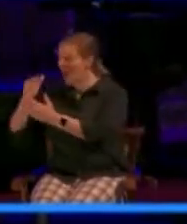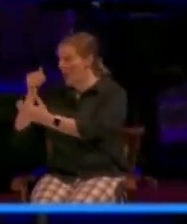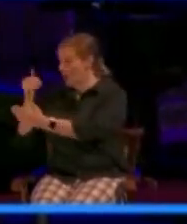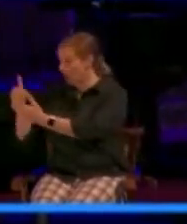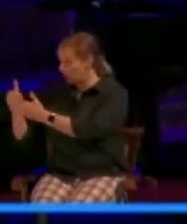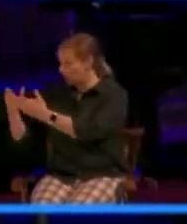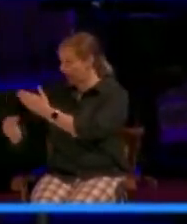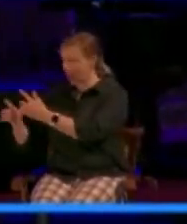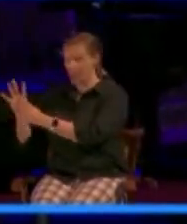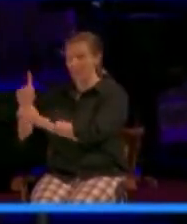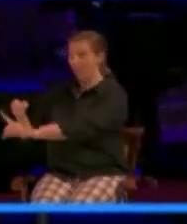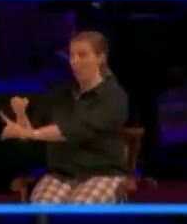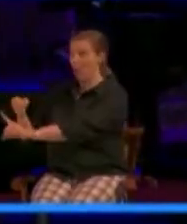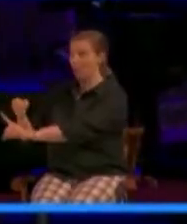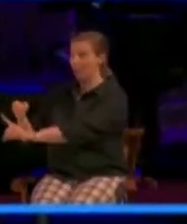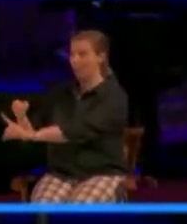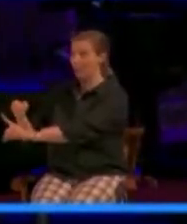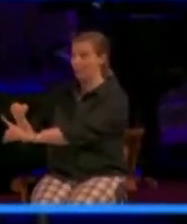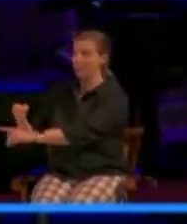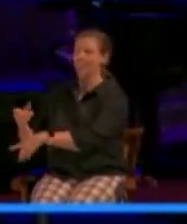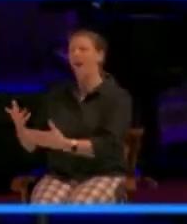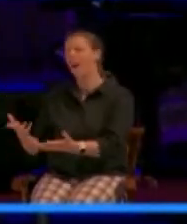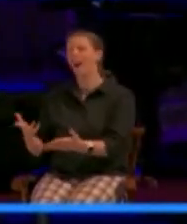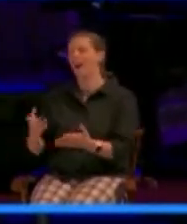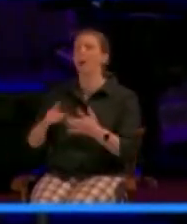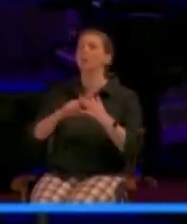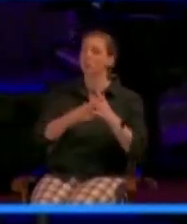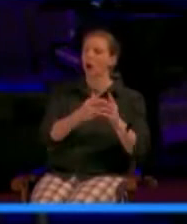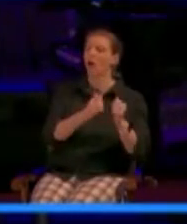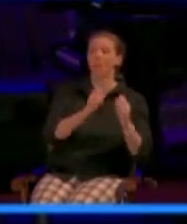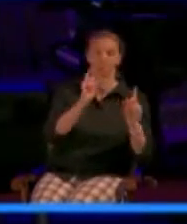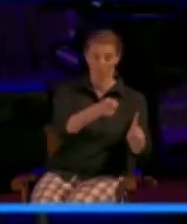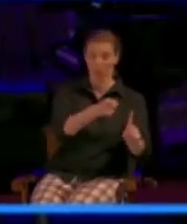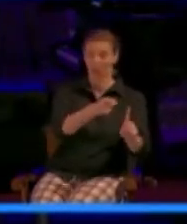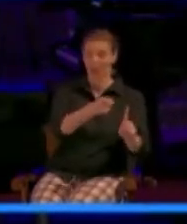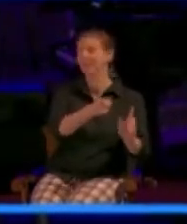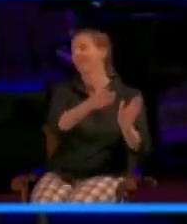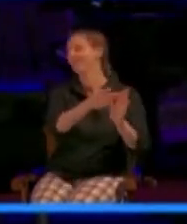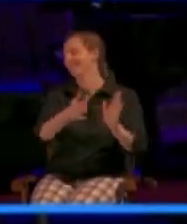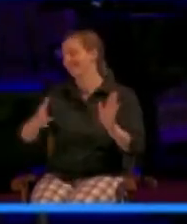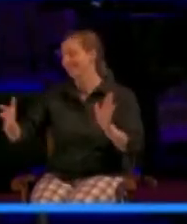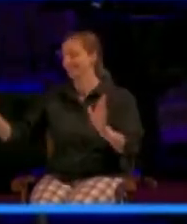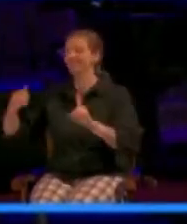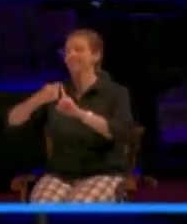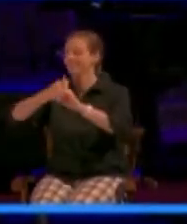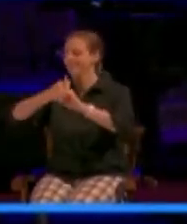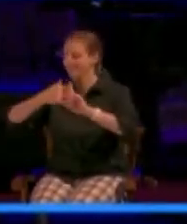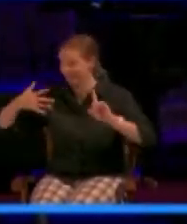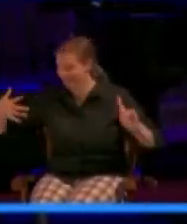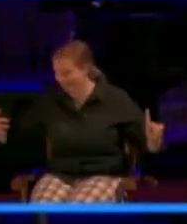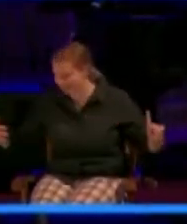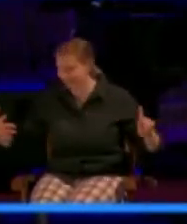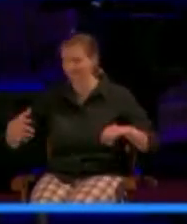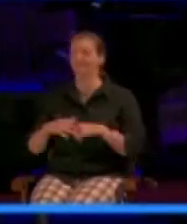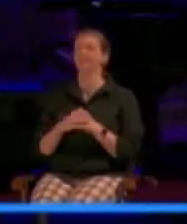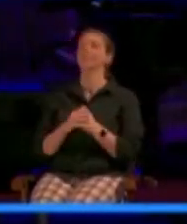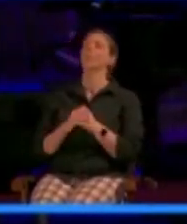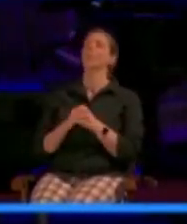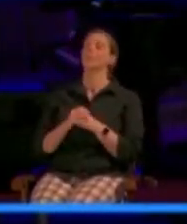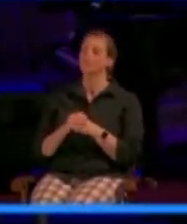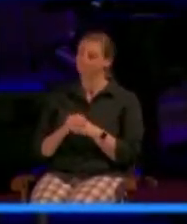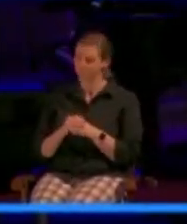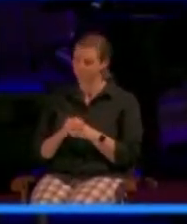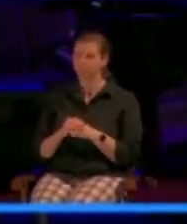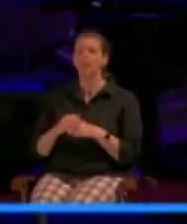miss it for a second. I believe the attitude of a person who comes to Christ is